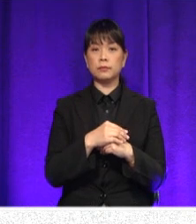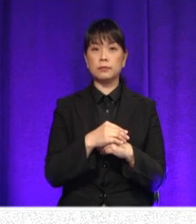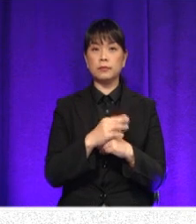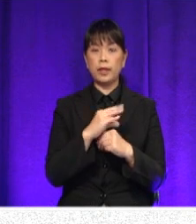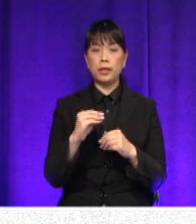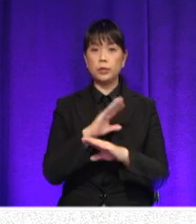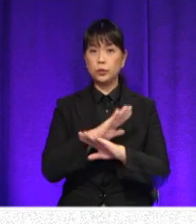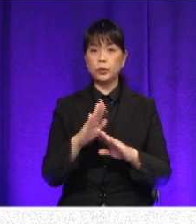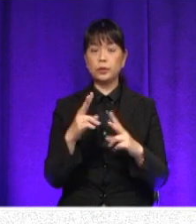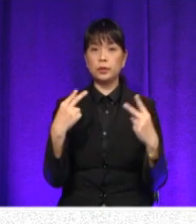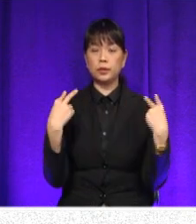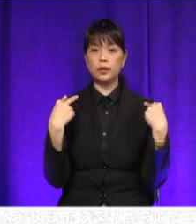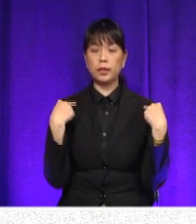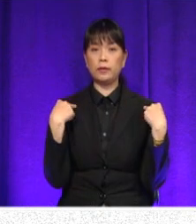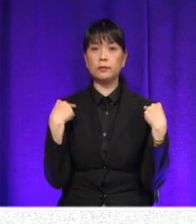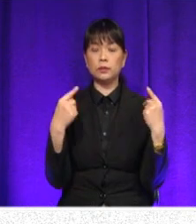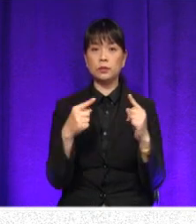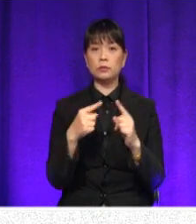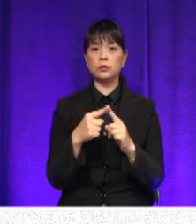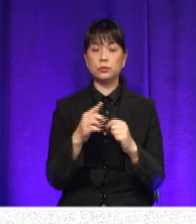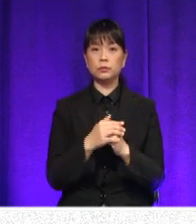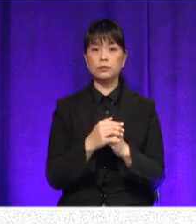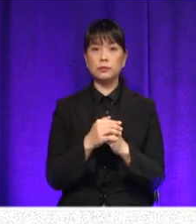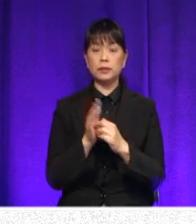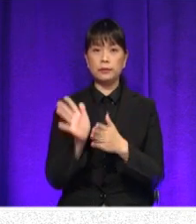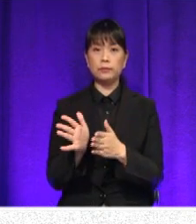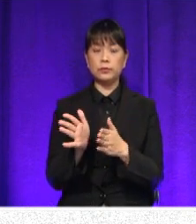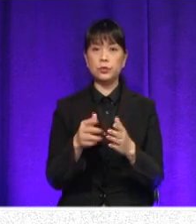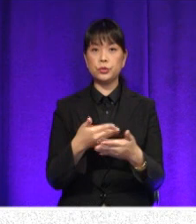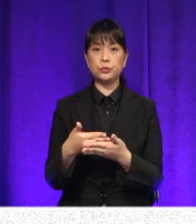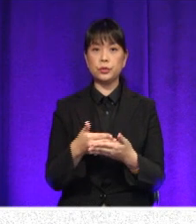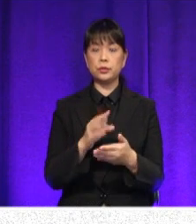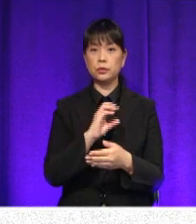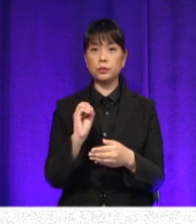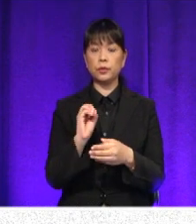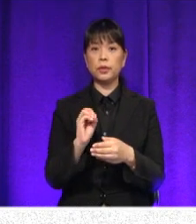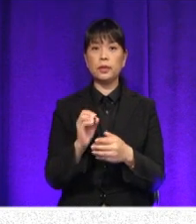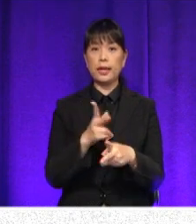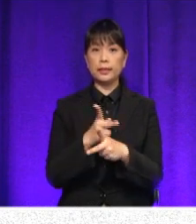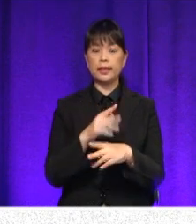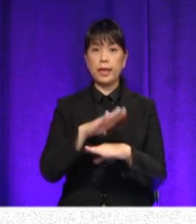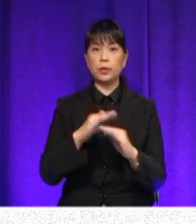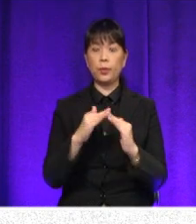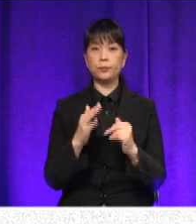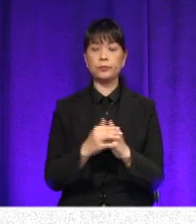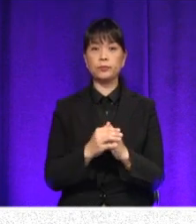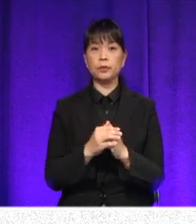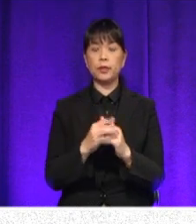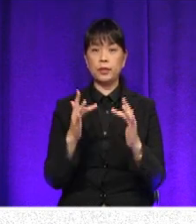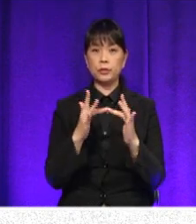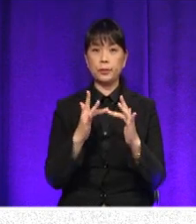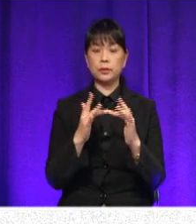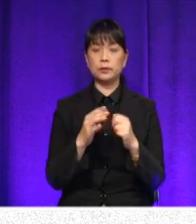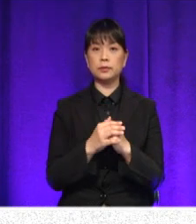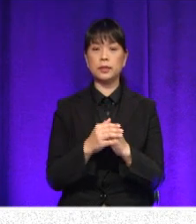have to leave their children unattended at home. Another reason why people shop online is because they can buy items at